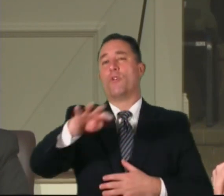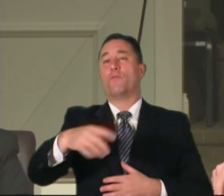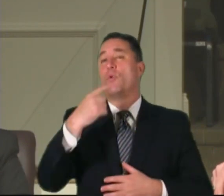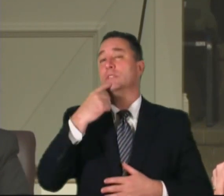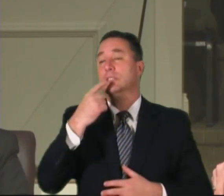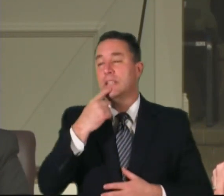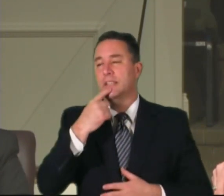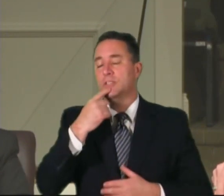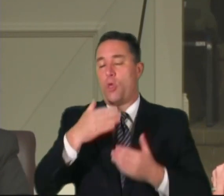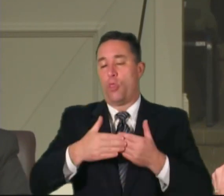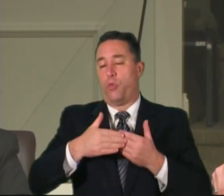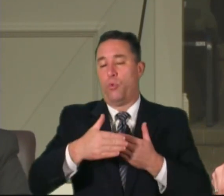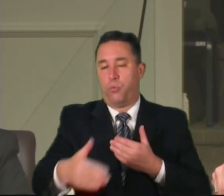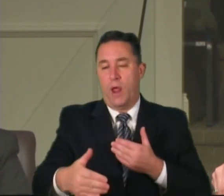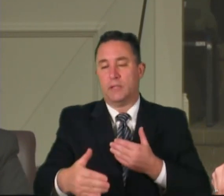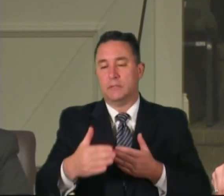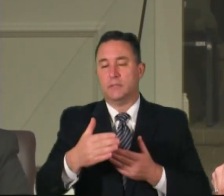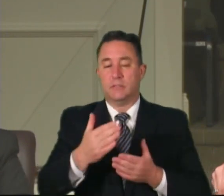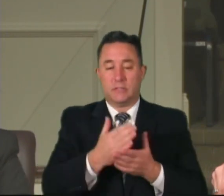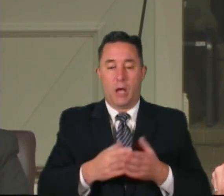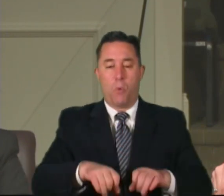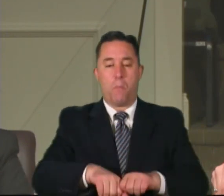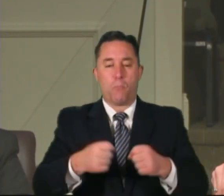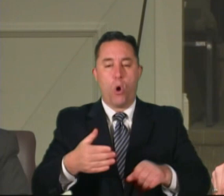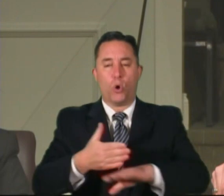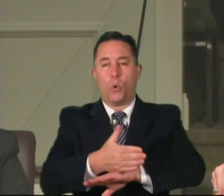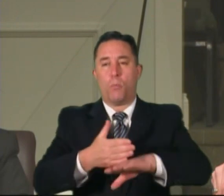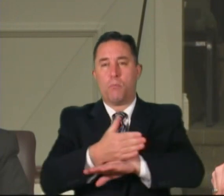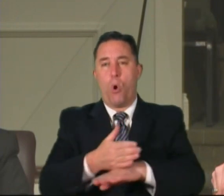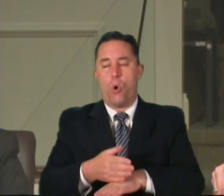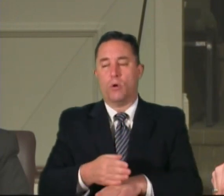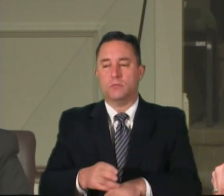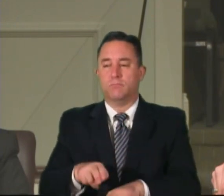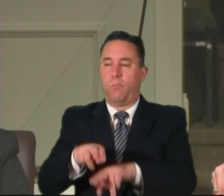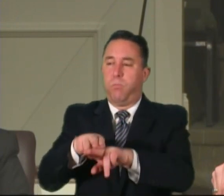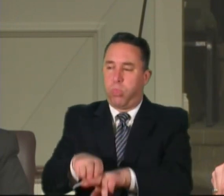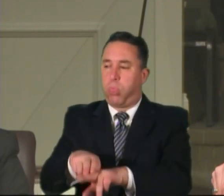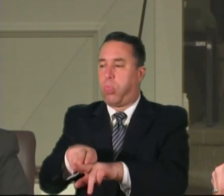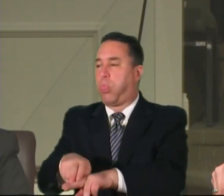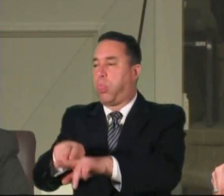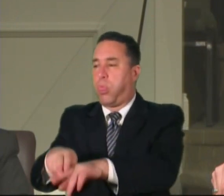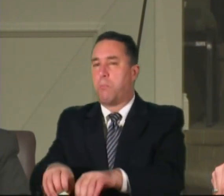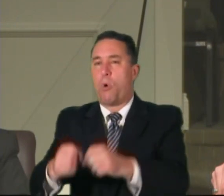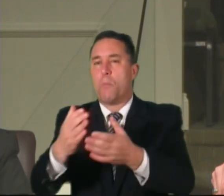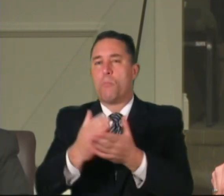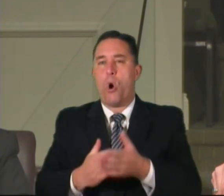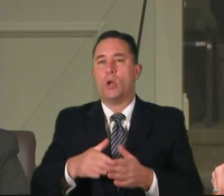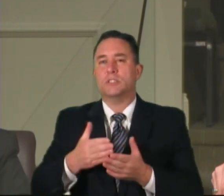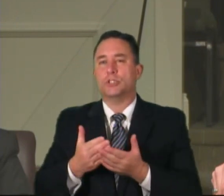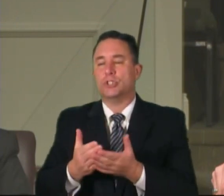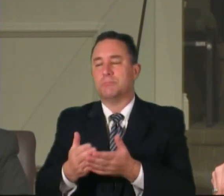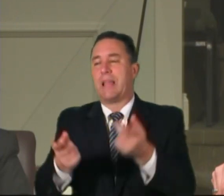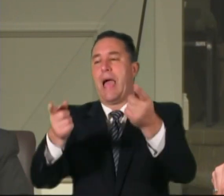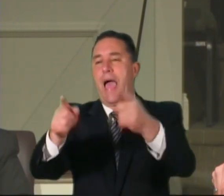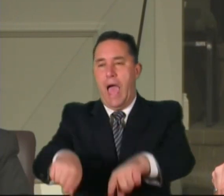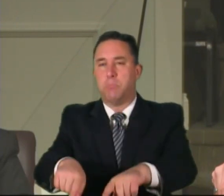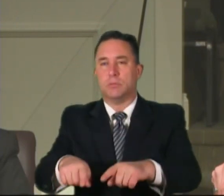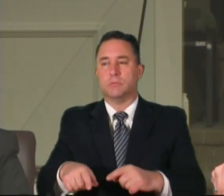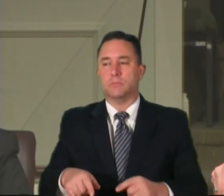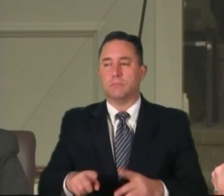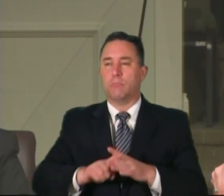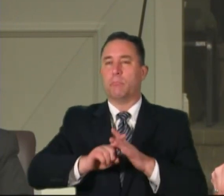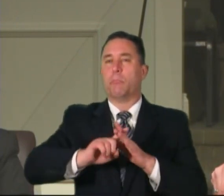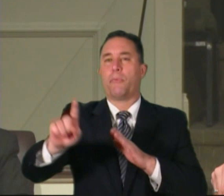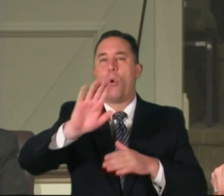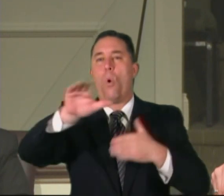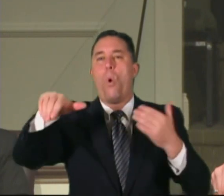says, and the rest, some on broken boards, some on broken pieces of the ship. And so it came to pass that they